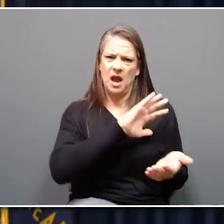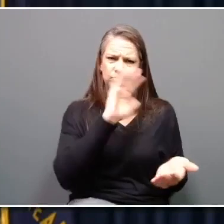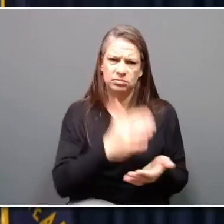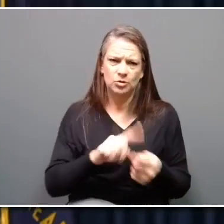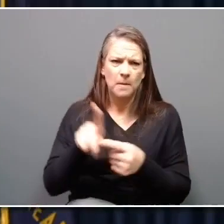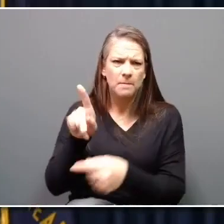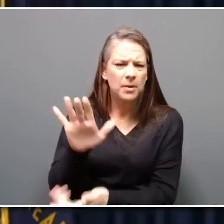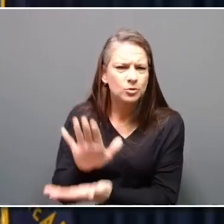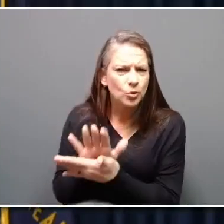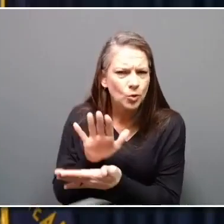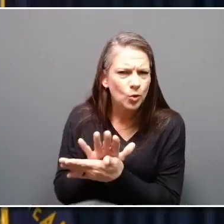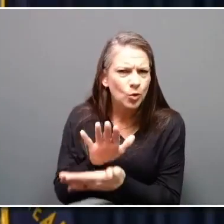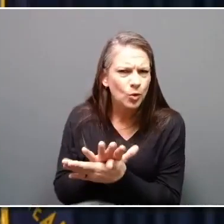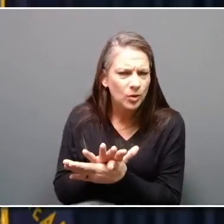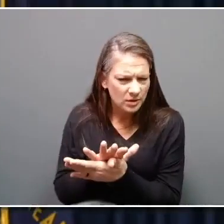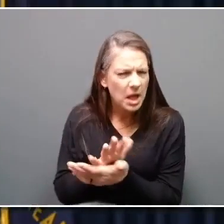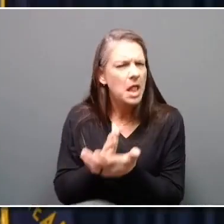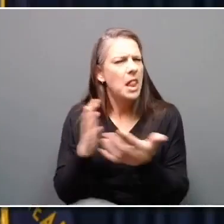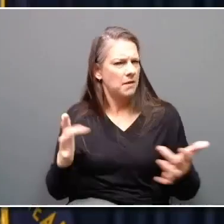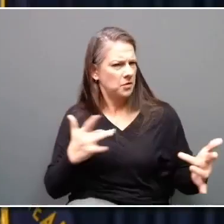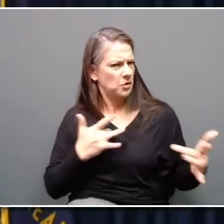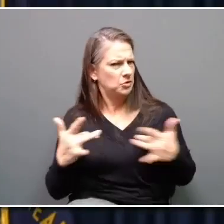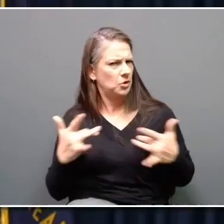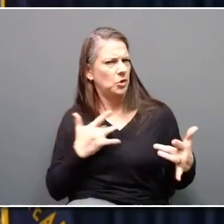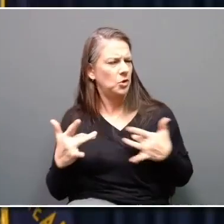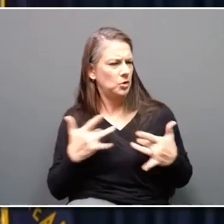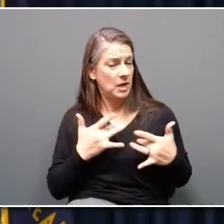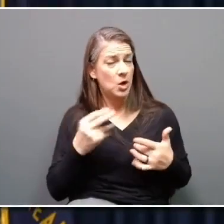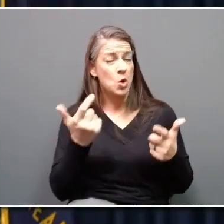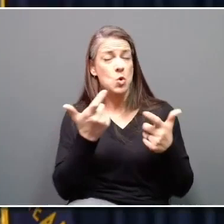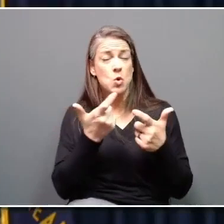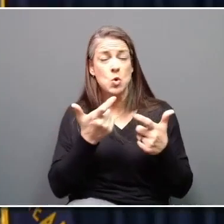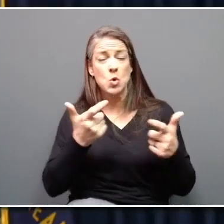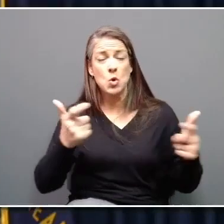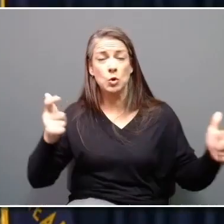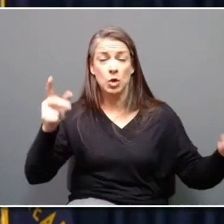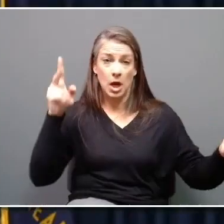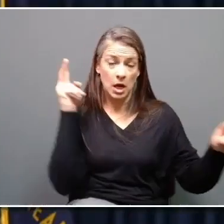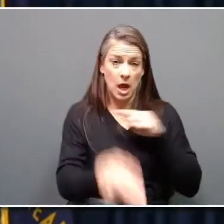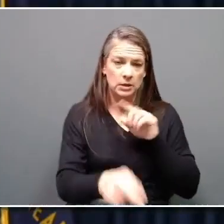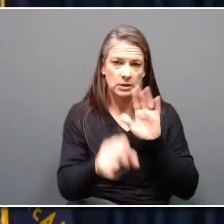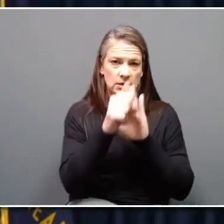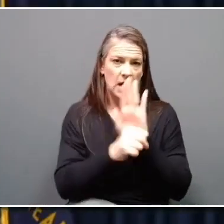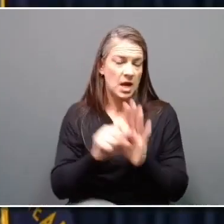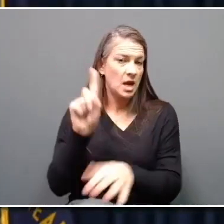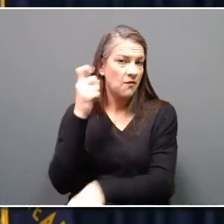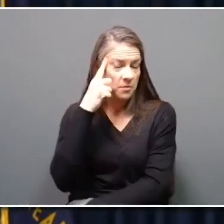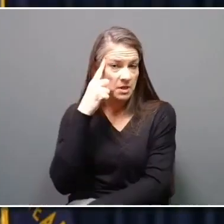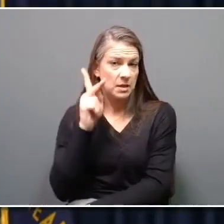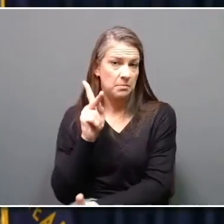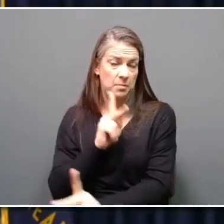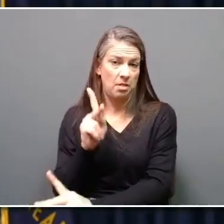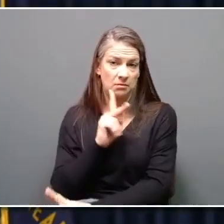lot of other big concerns, including a massive cut to state government personnel across the board